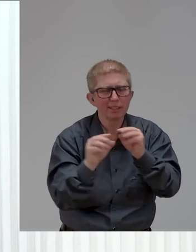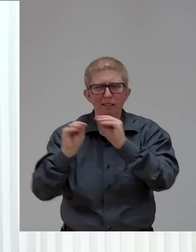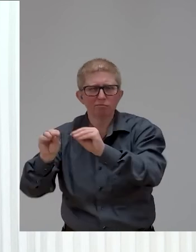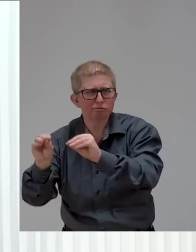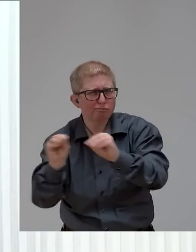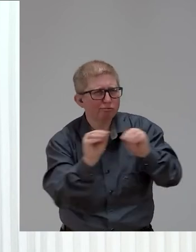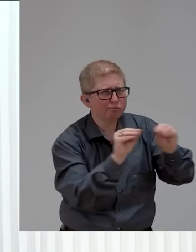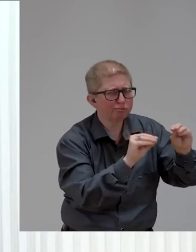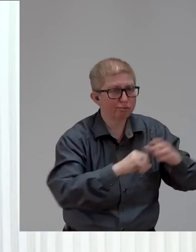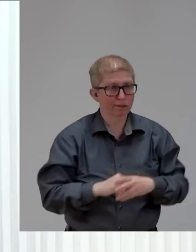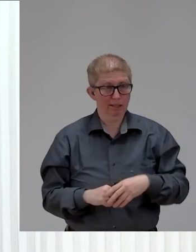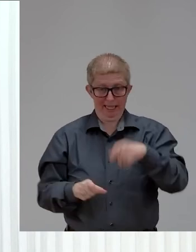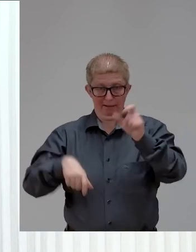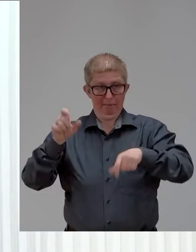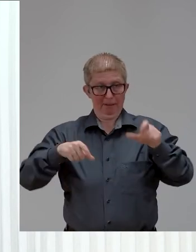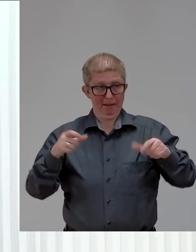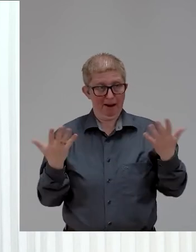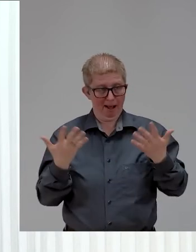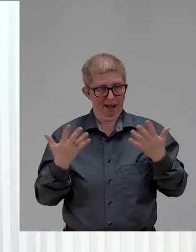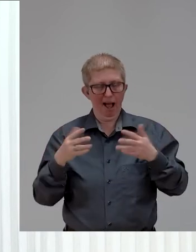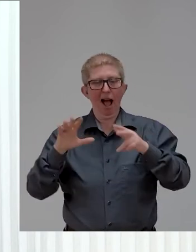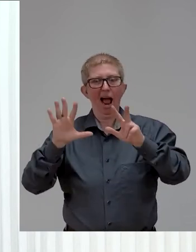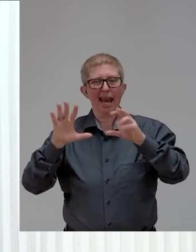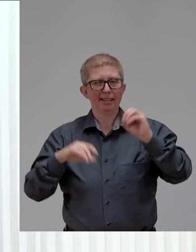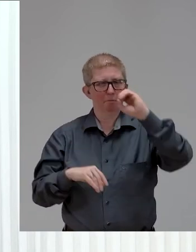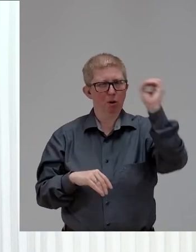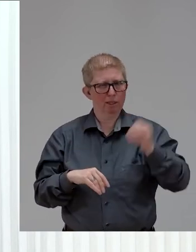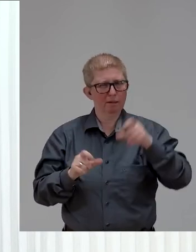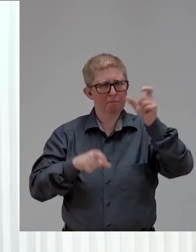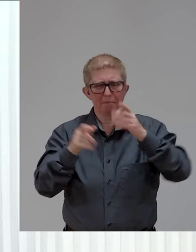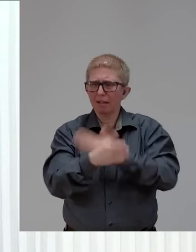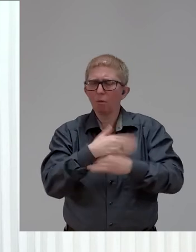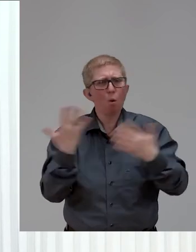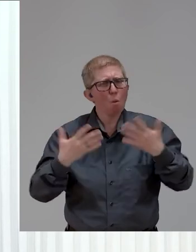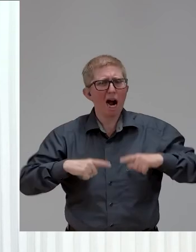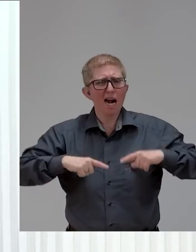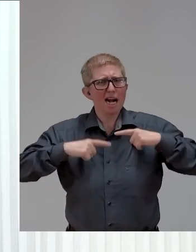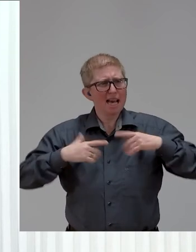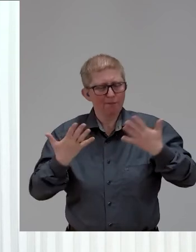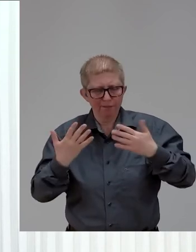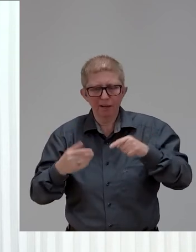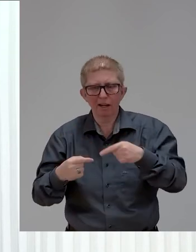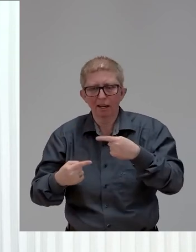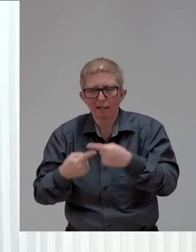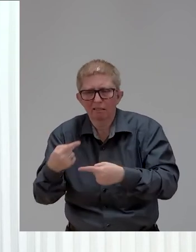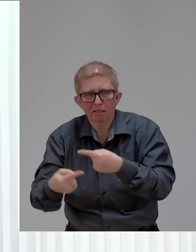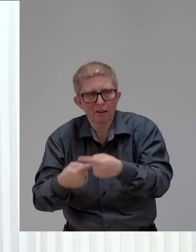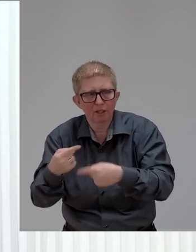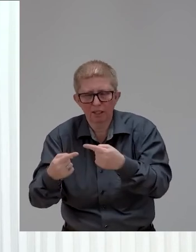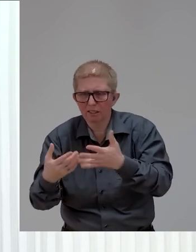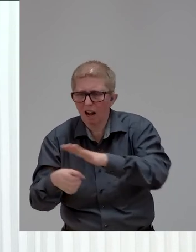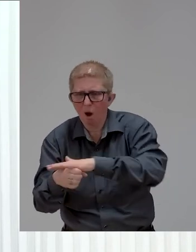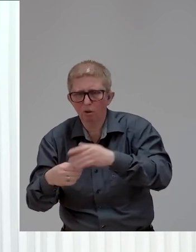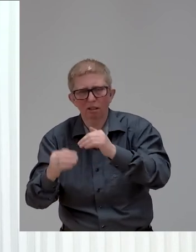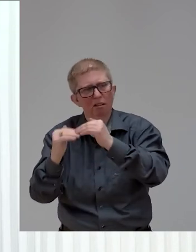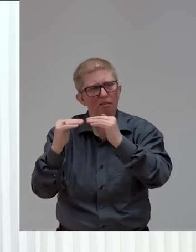to do more to raise awareness of their needs, as well as generate resources and support to address them. And I want the UN office at Vienna